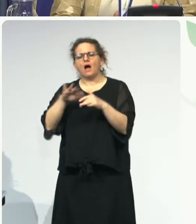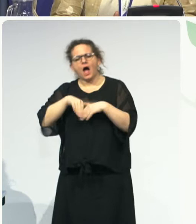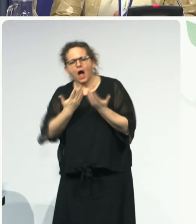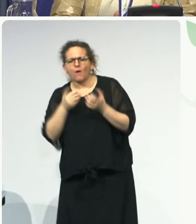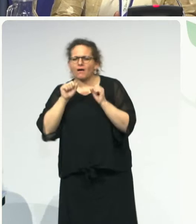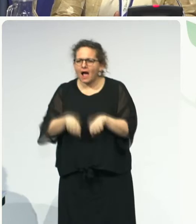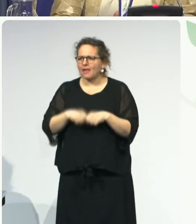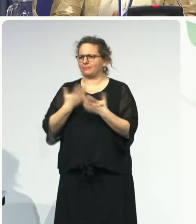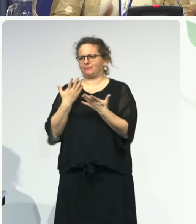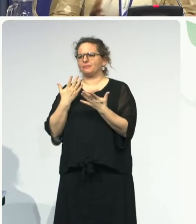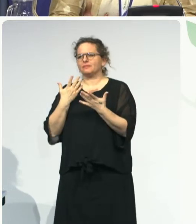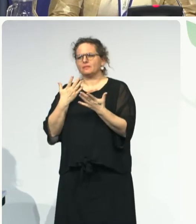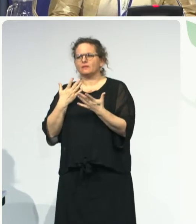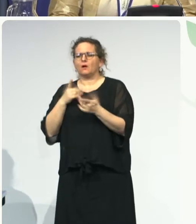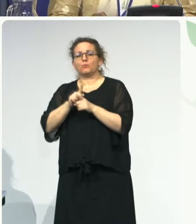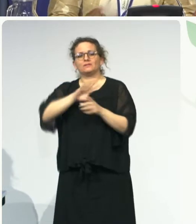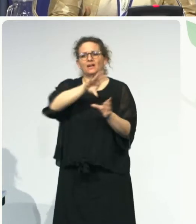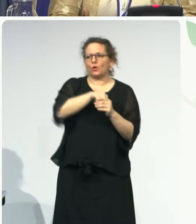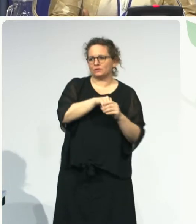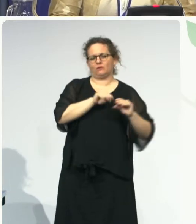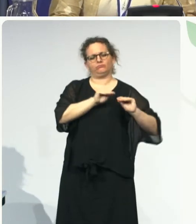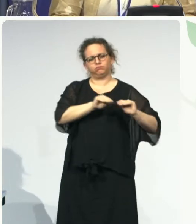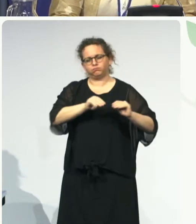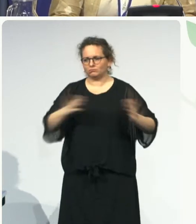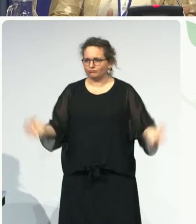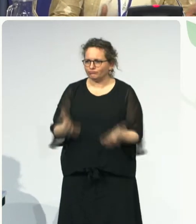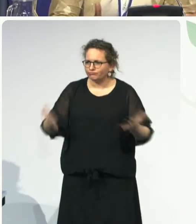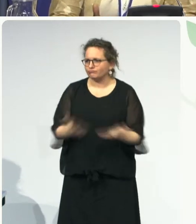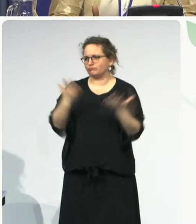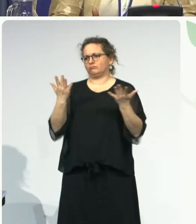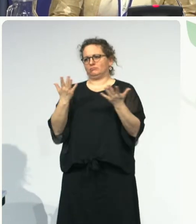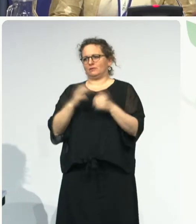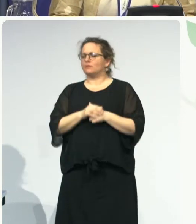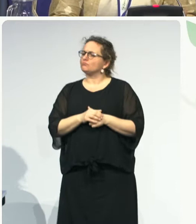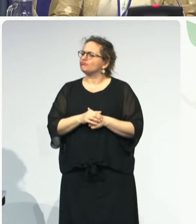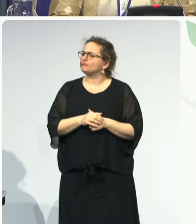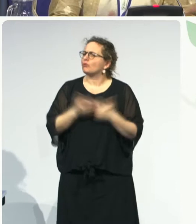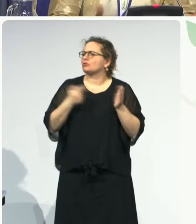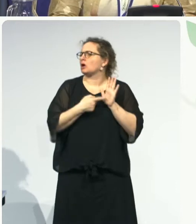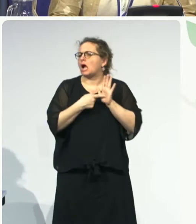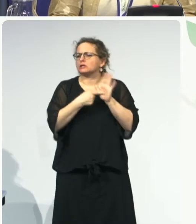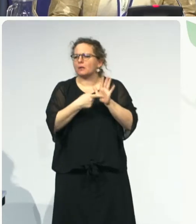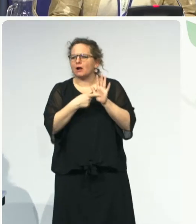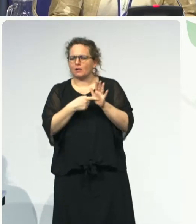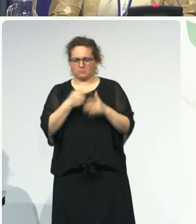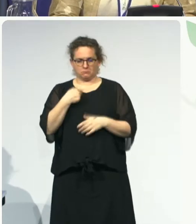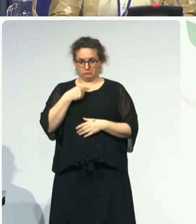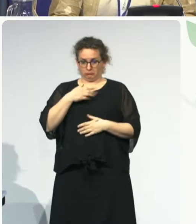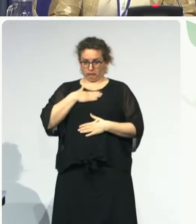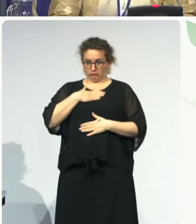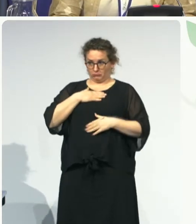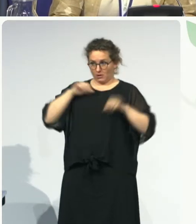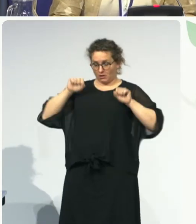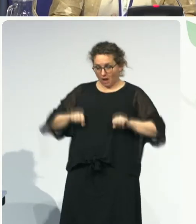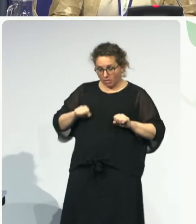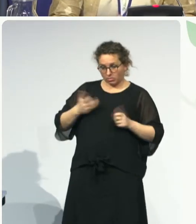promoting inclusive education through pre-vocational skills development, disability training and